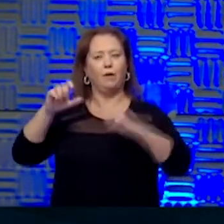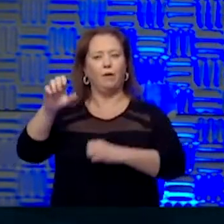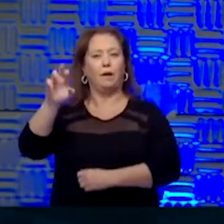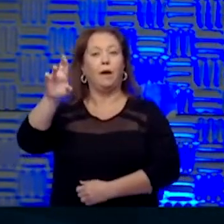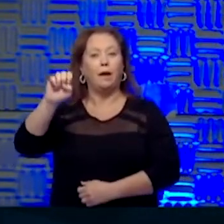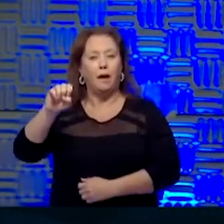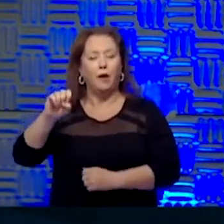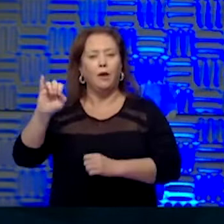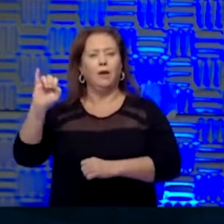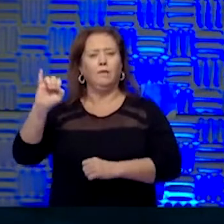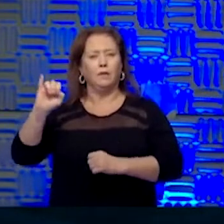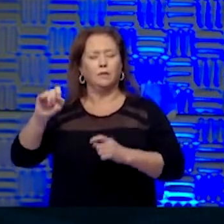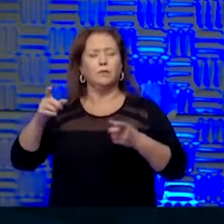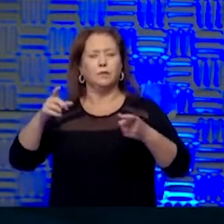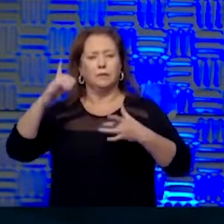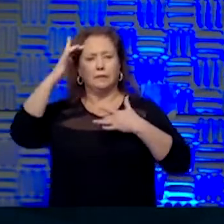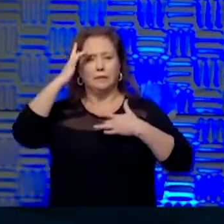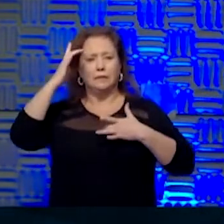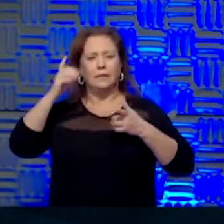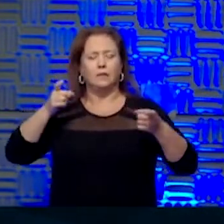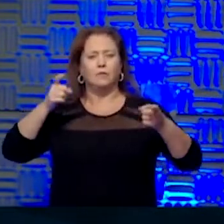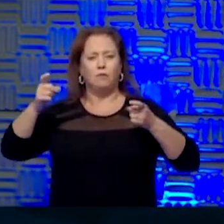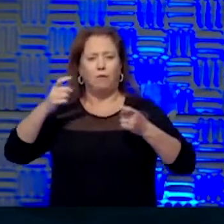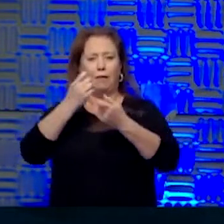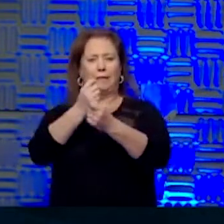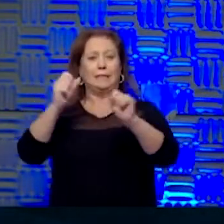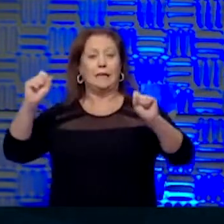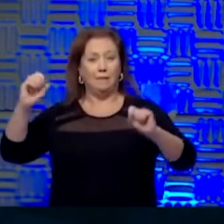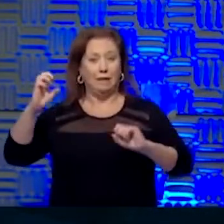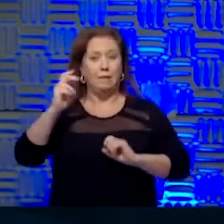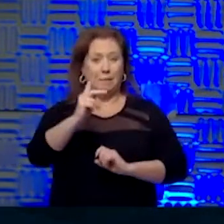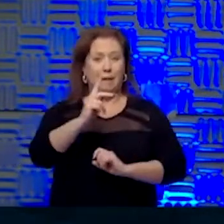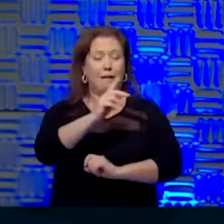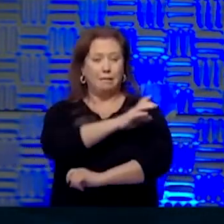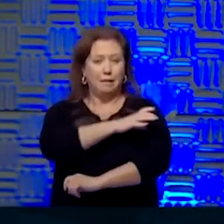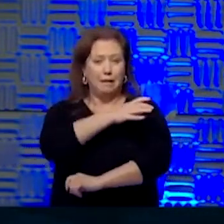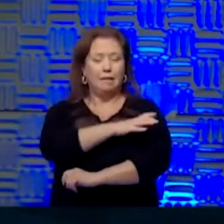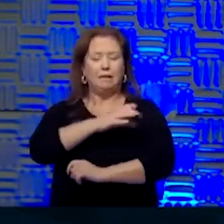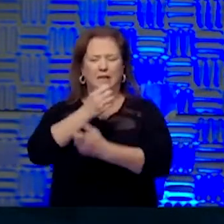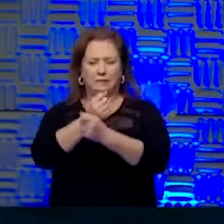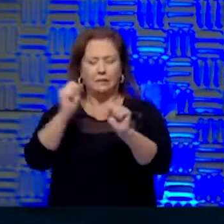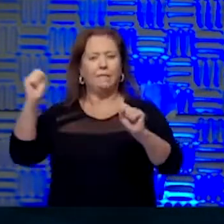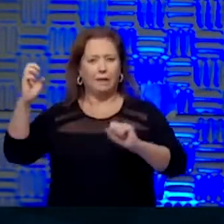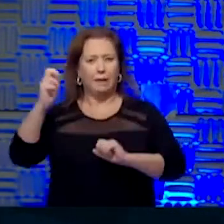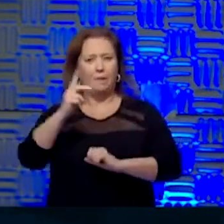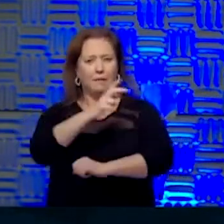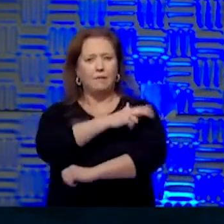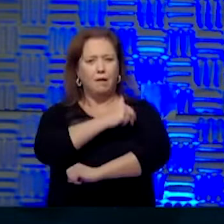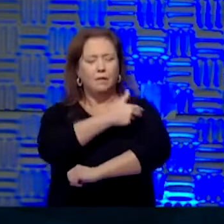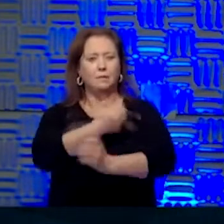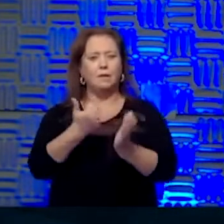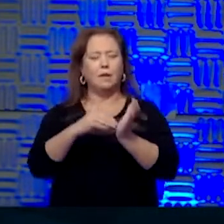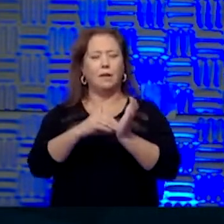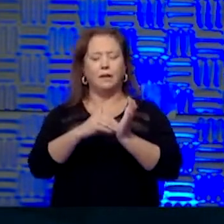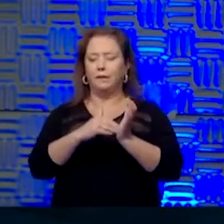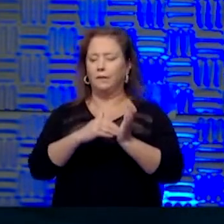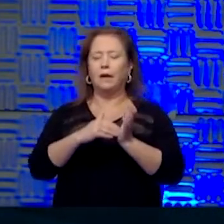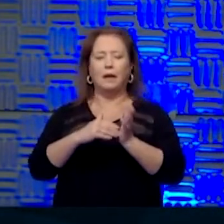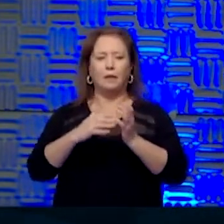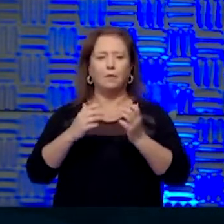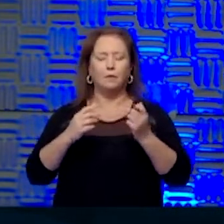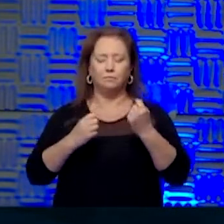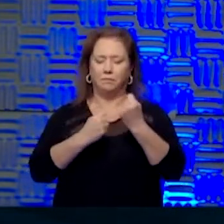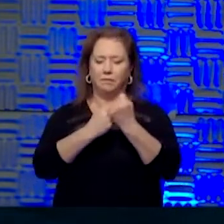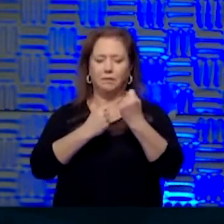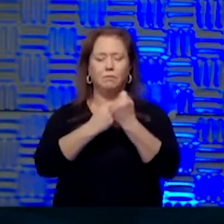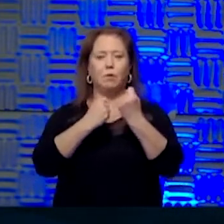control, the safety of returning to the clinic and to the hospital. And I indicate that, of course, every community could be